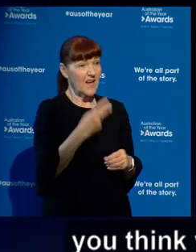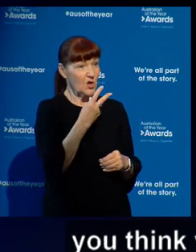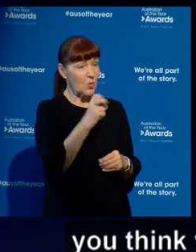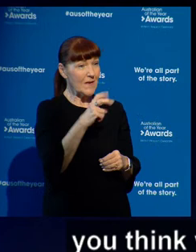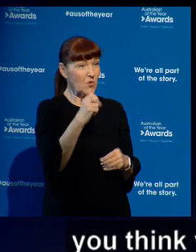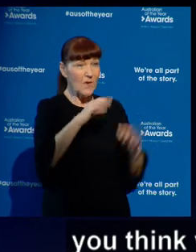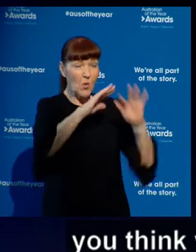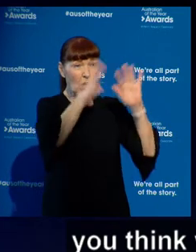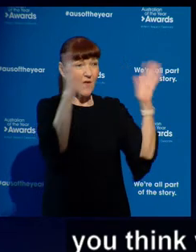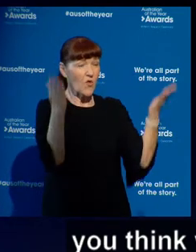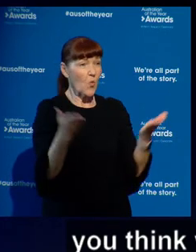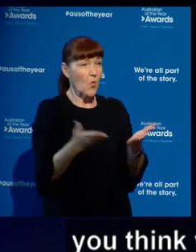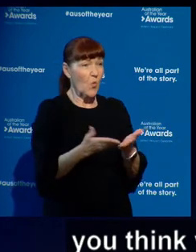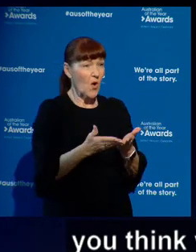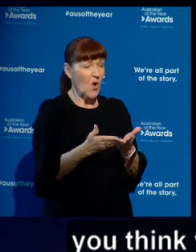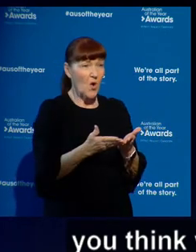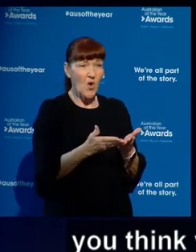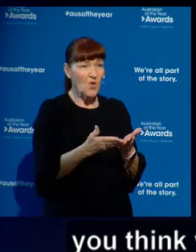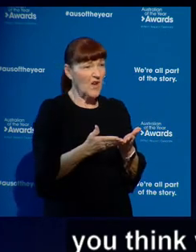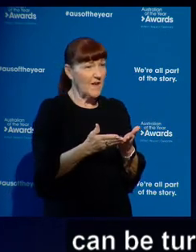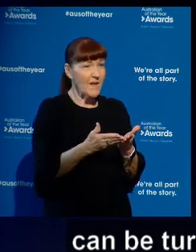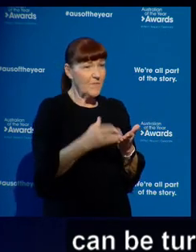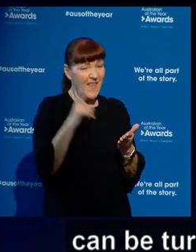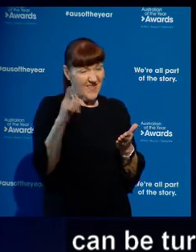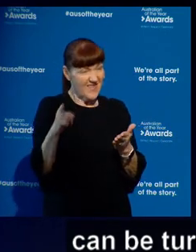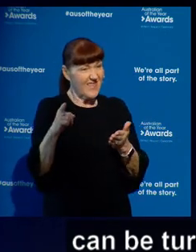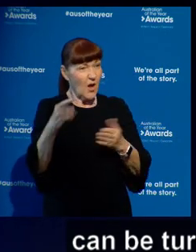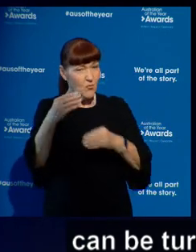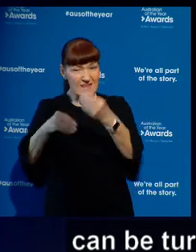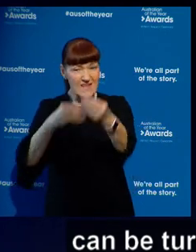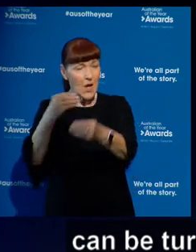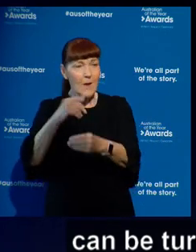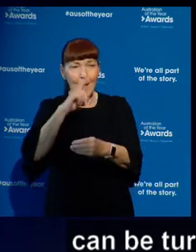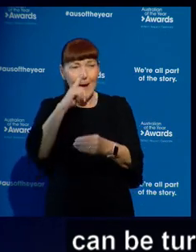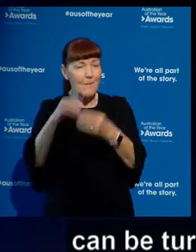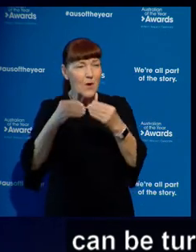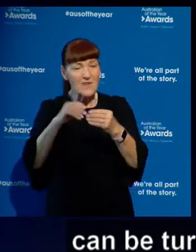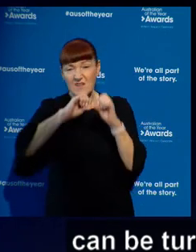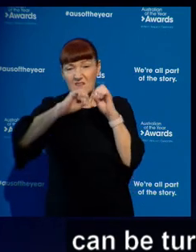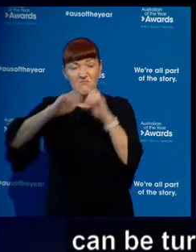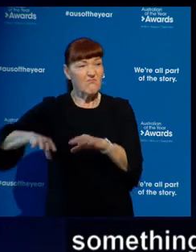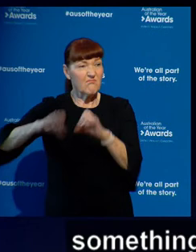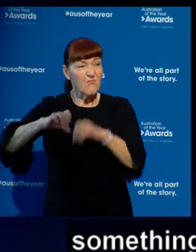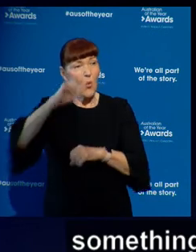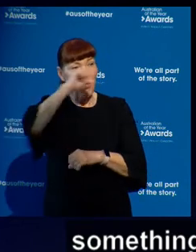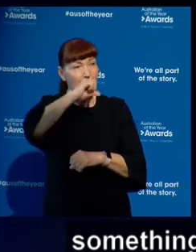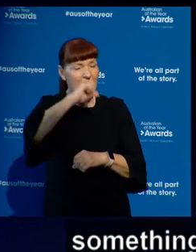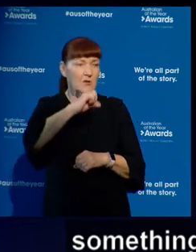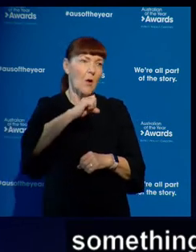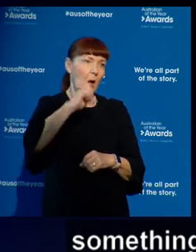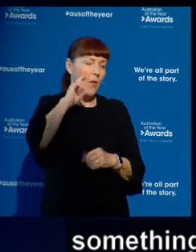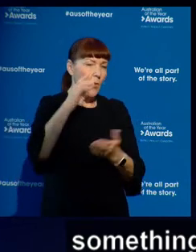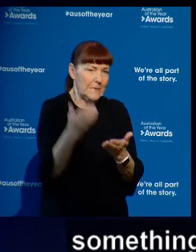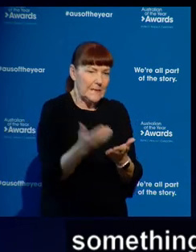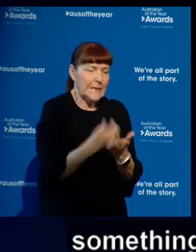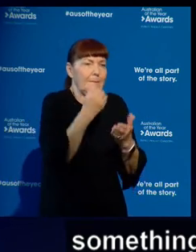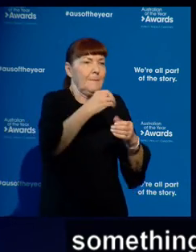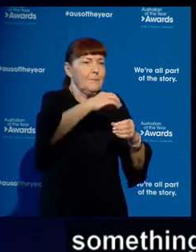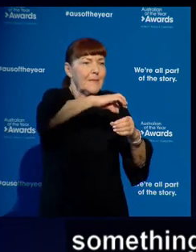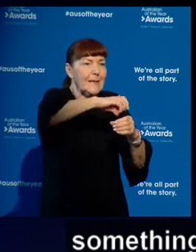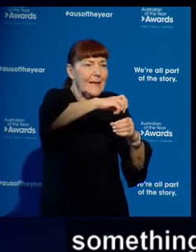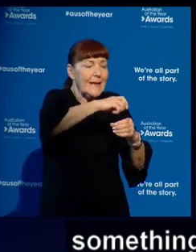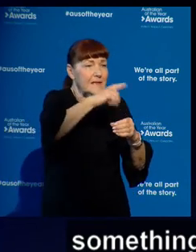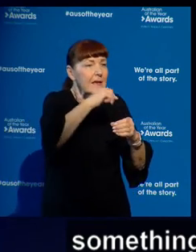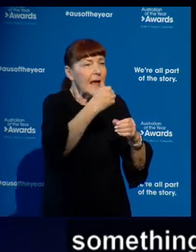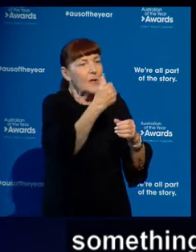that worldwide can't actually be processed by the recycling machines. So it does go to landfill. And I thought that would be the thing that would have the biggest impact,